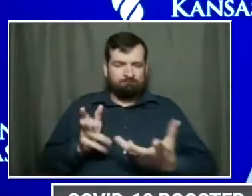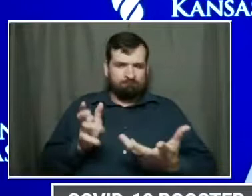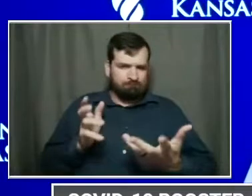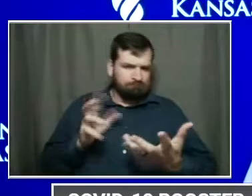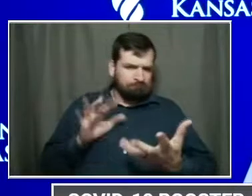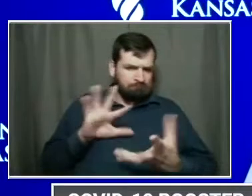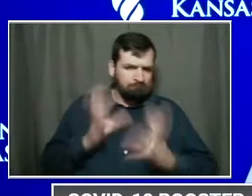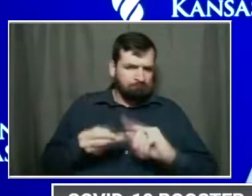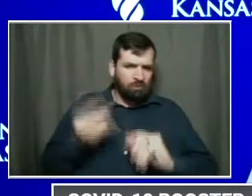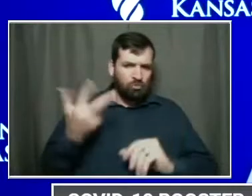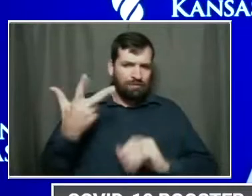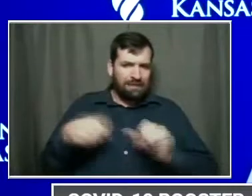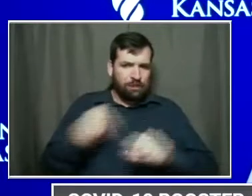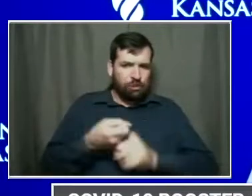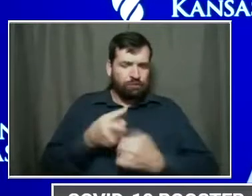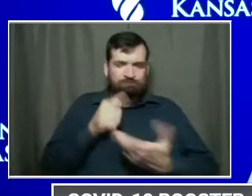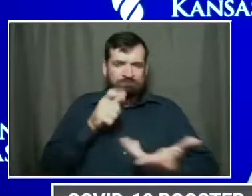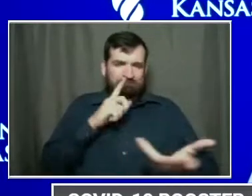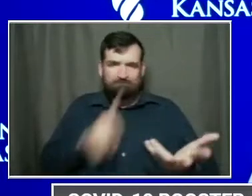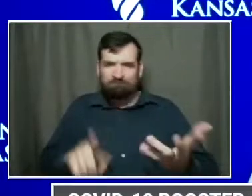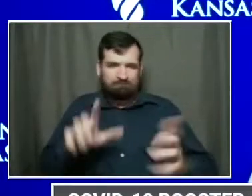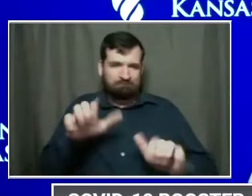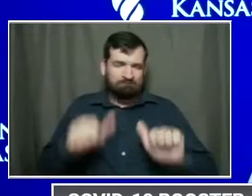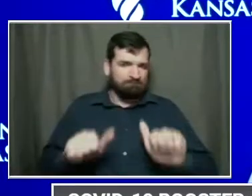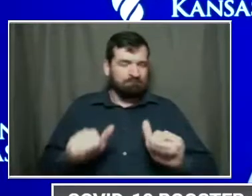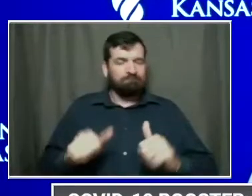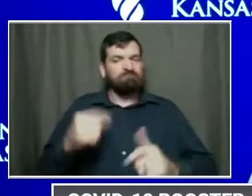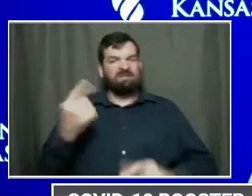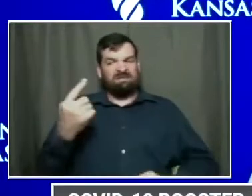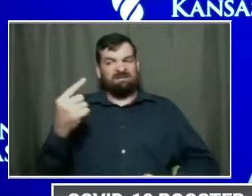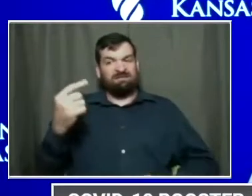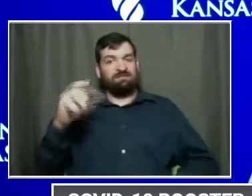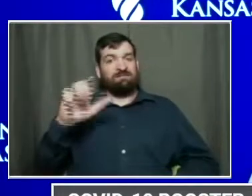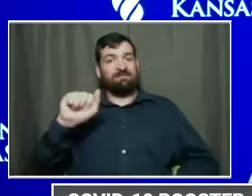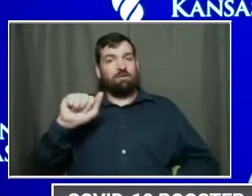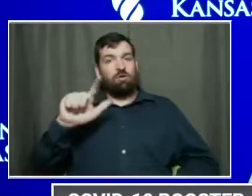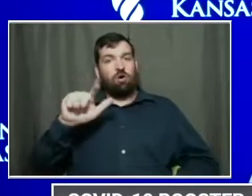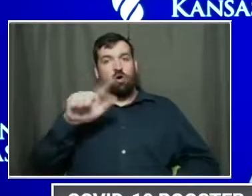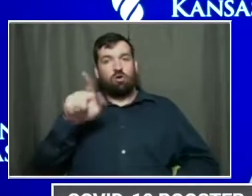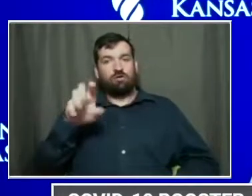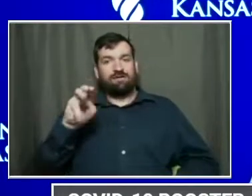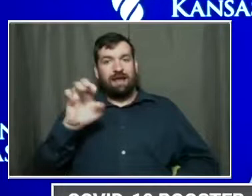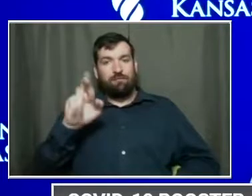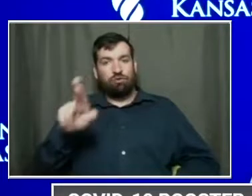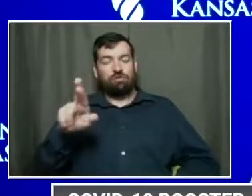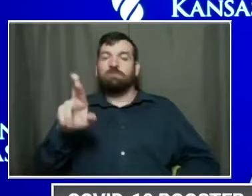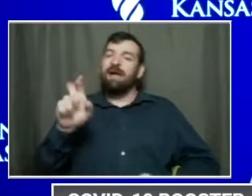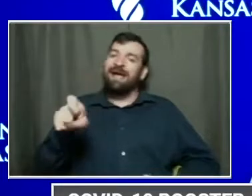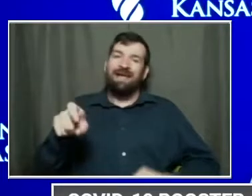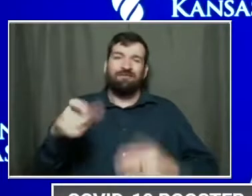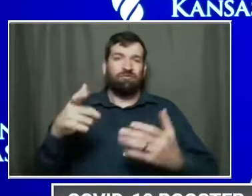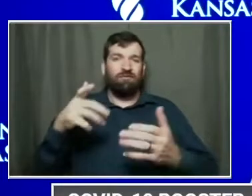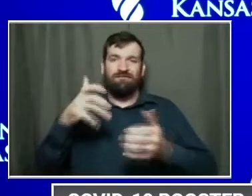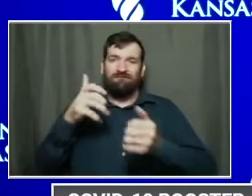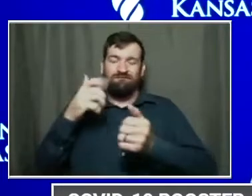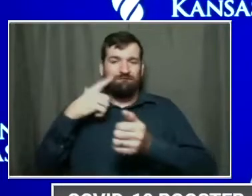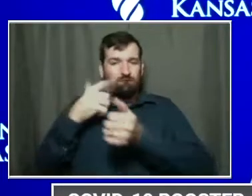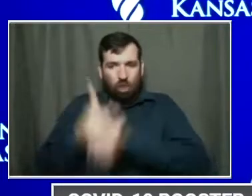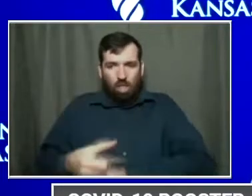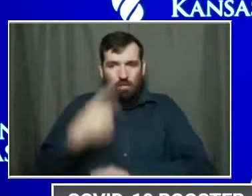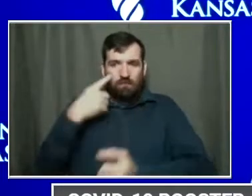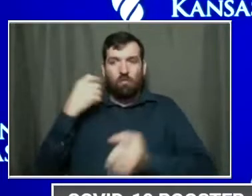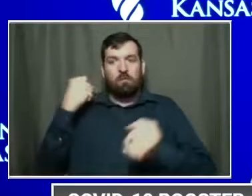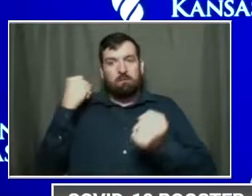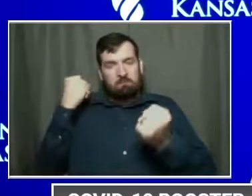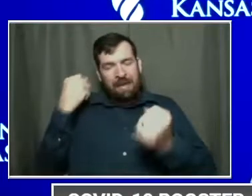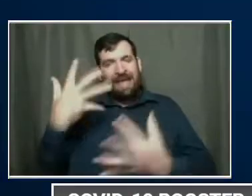period. It's something that really, with something like Alzheimer's, you'd need to follow for probably decades to know, is this really a causation effect or